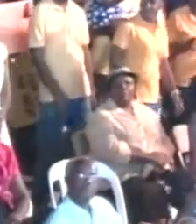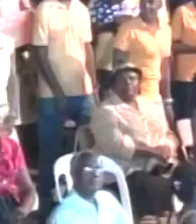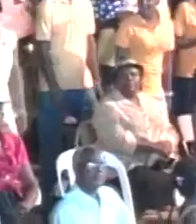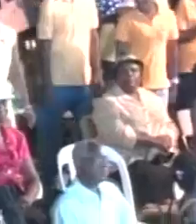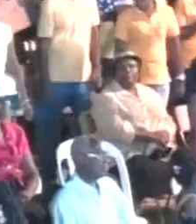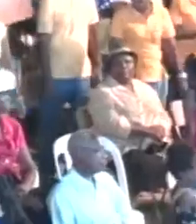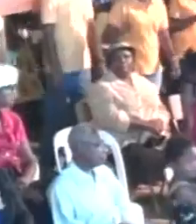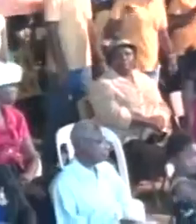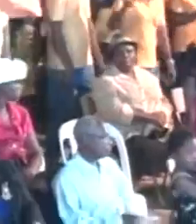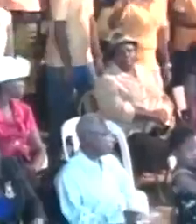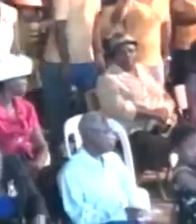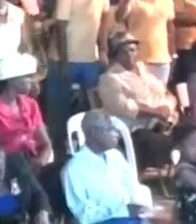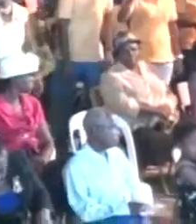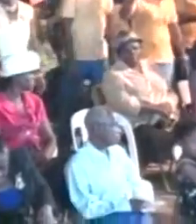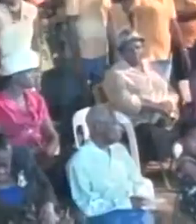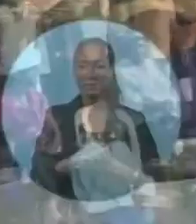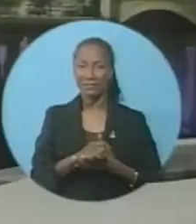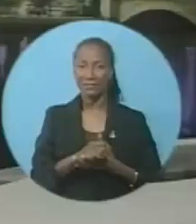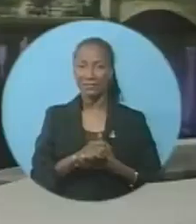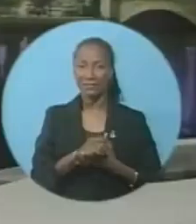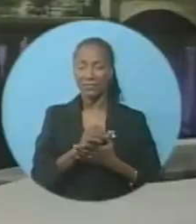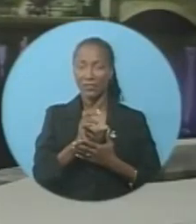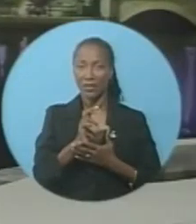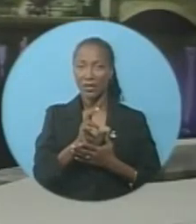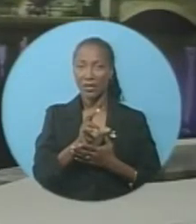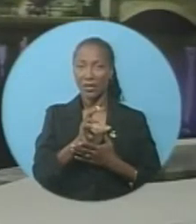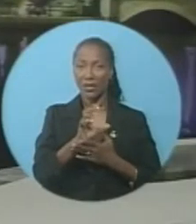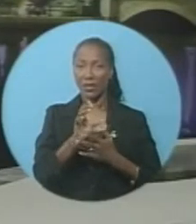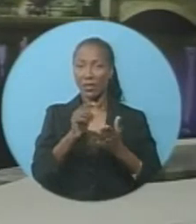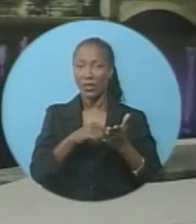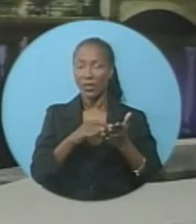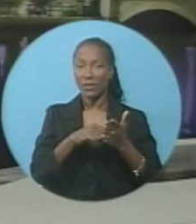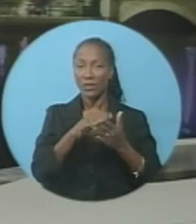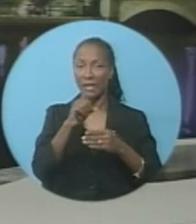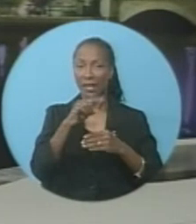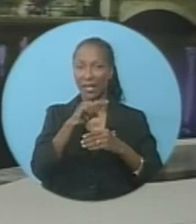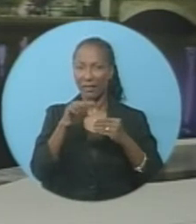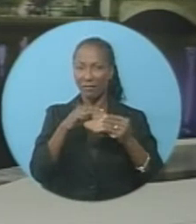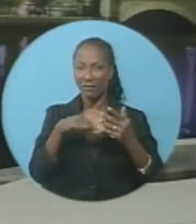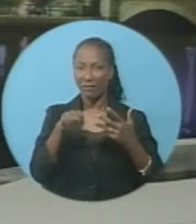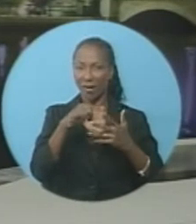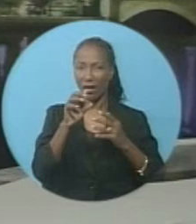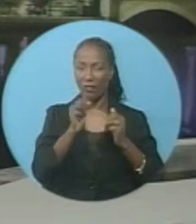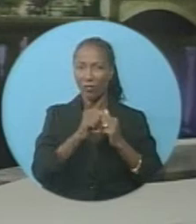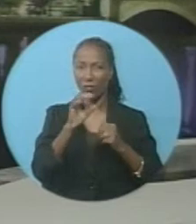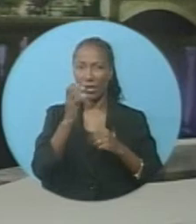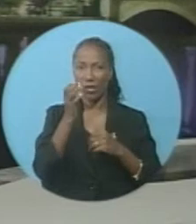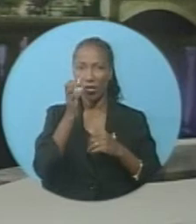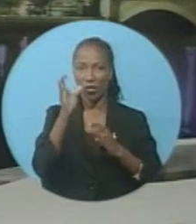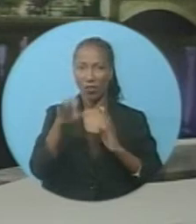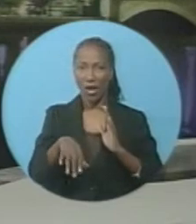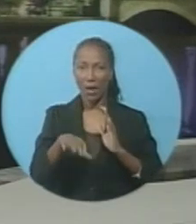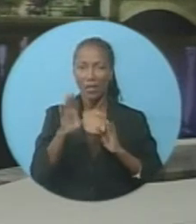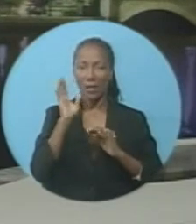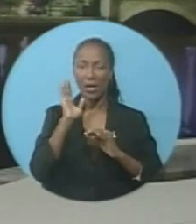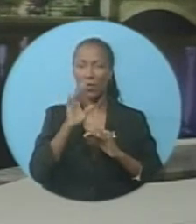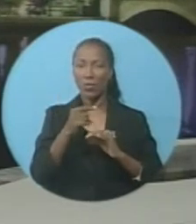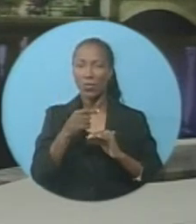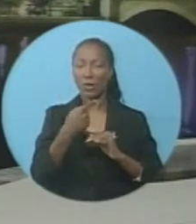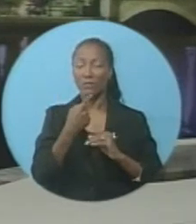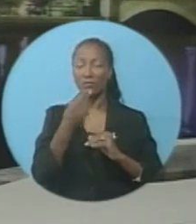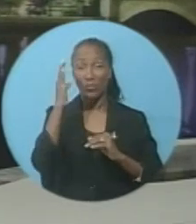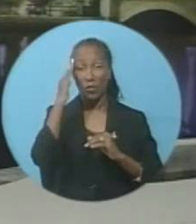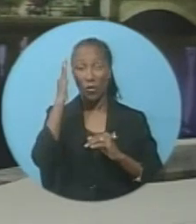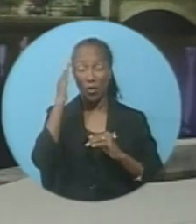Senjis, CBC News. Those involved in criminal activity must understand that their actions will have a